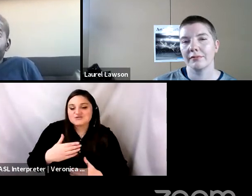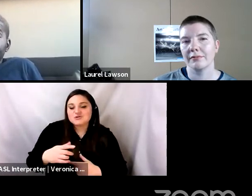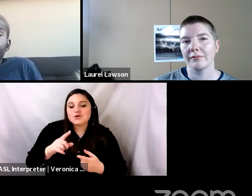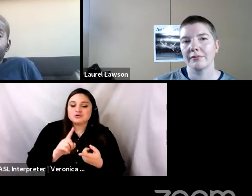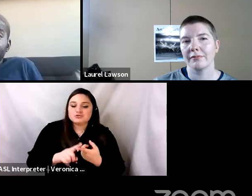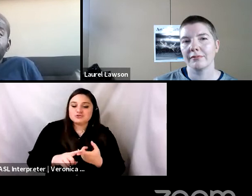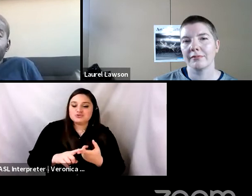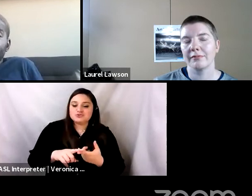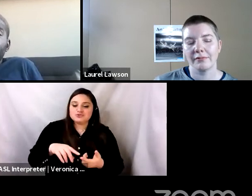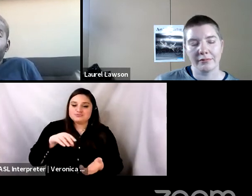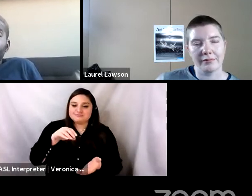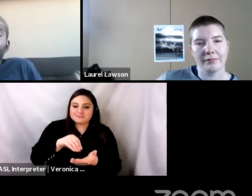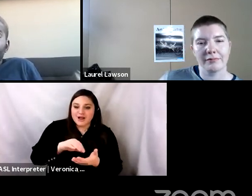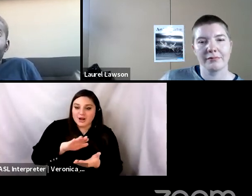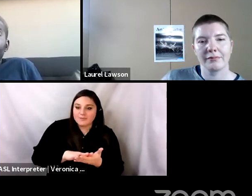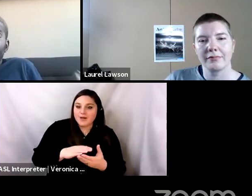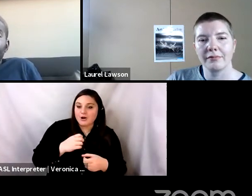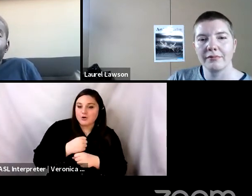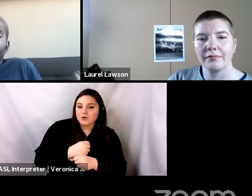those workshops. So